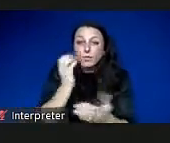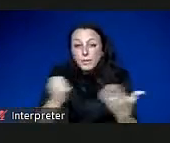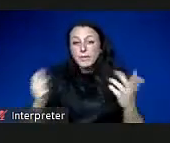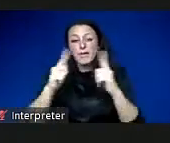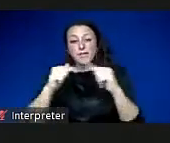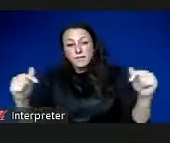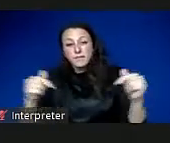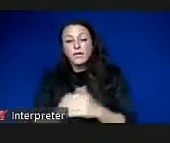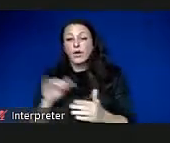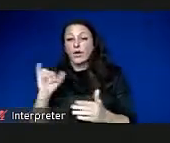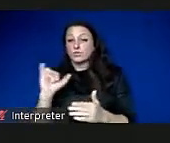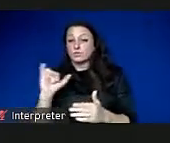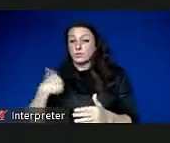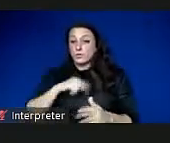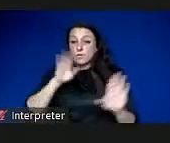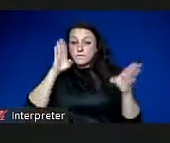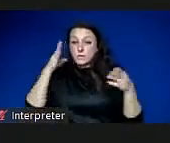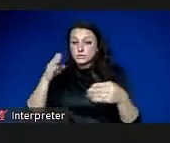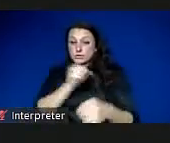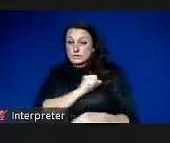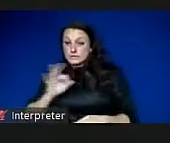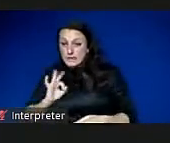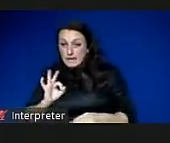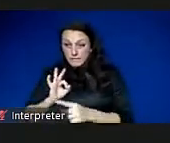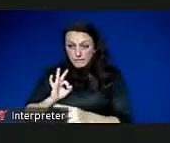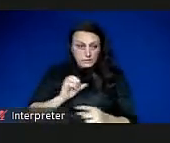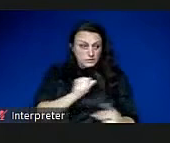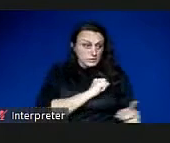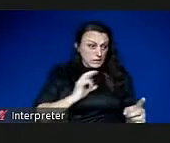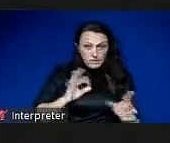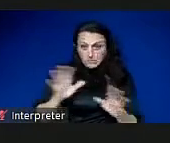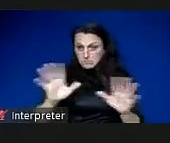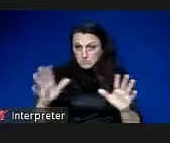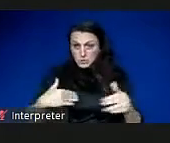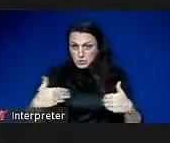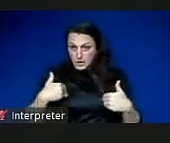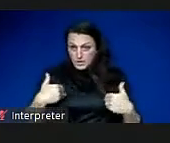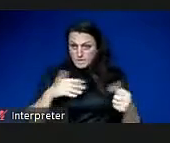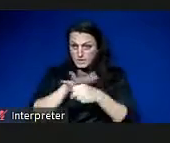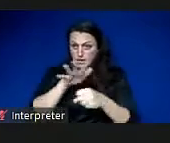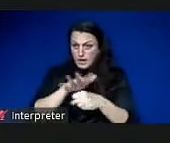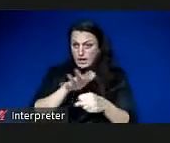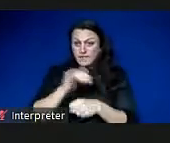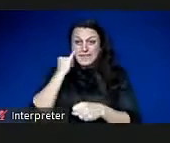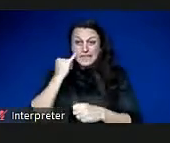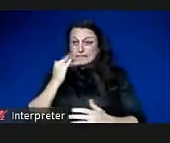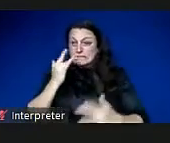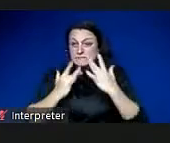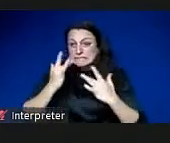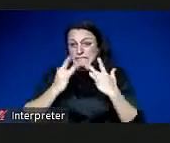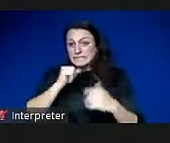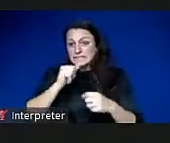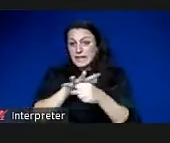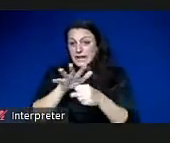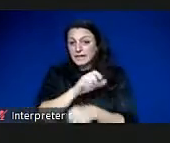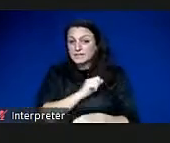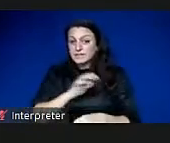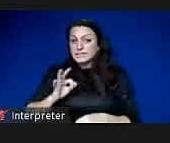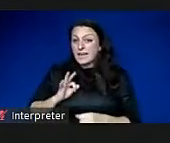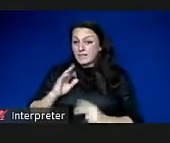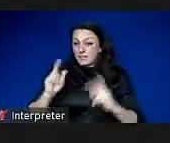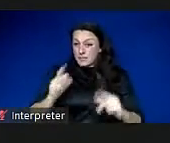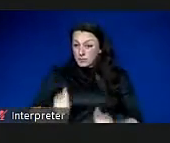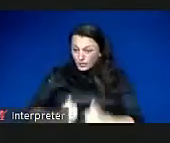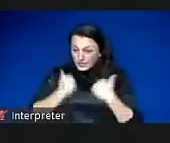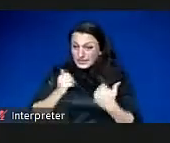on staffing to ensure that, as staffing shortages would occur, that the residents that were in those settings would continue